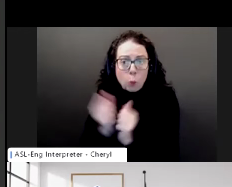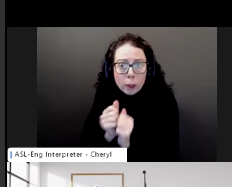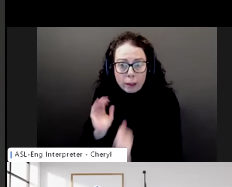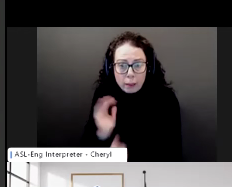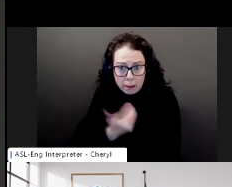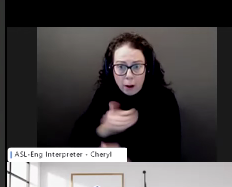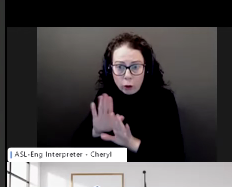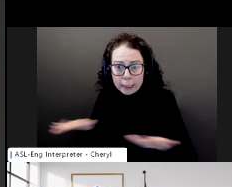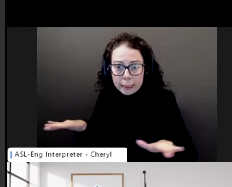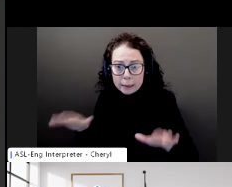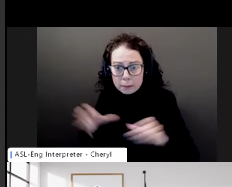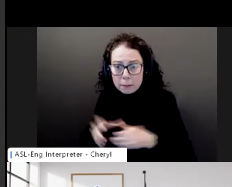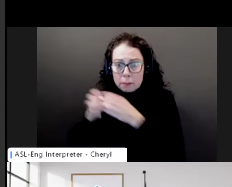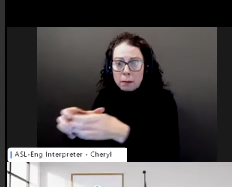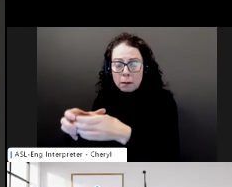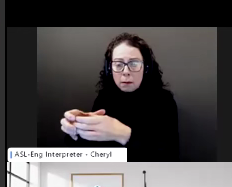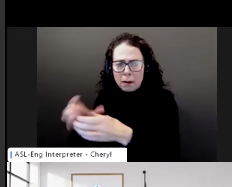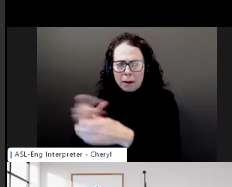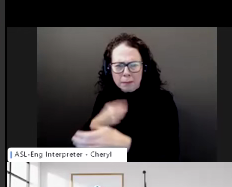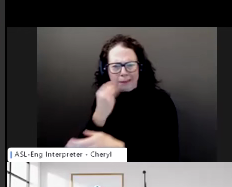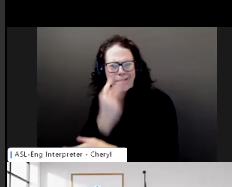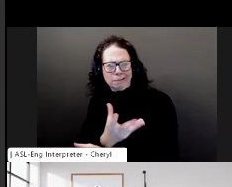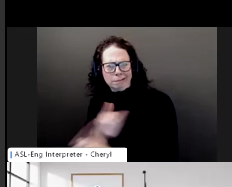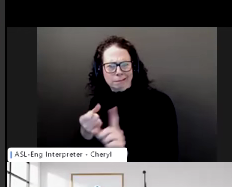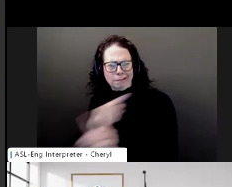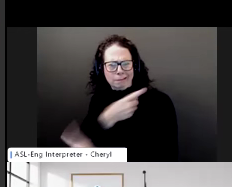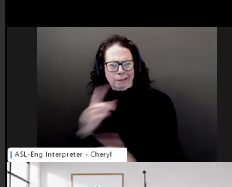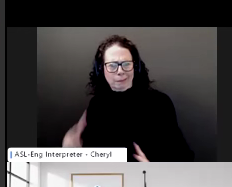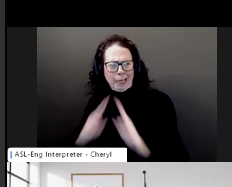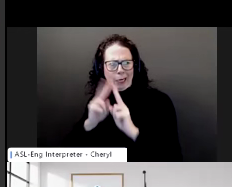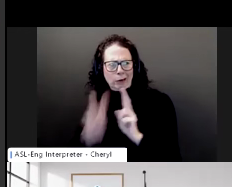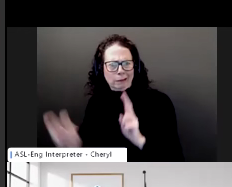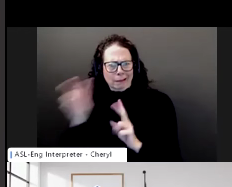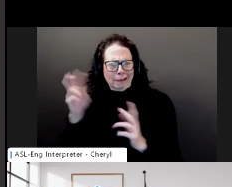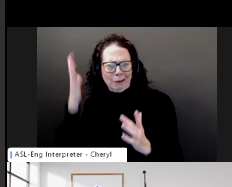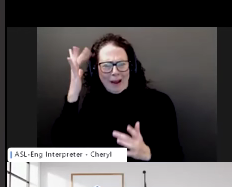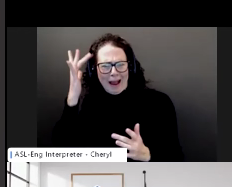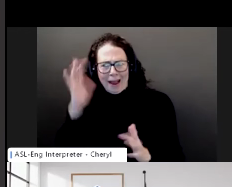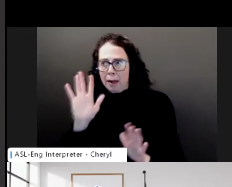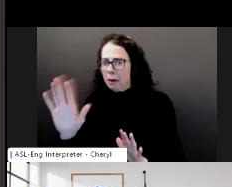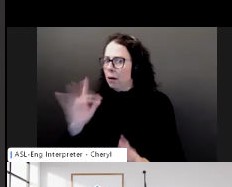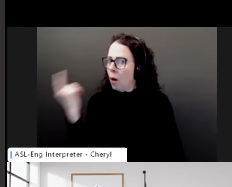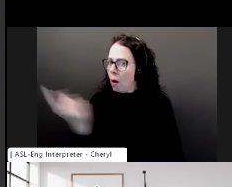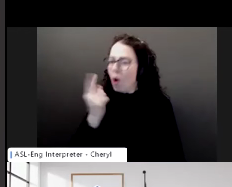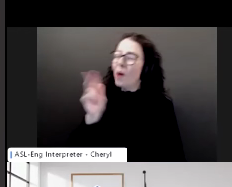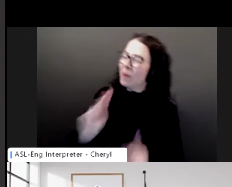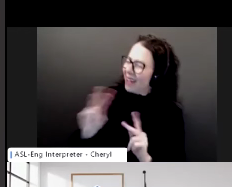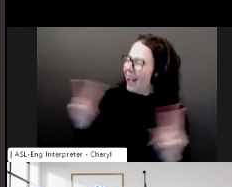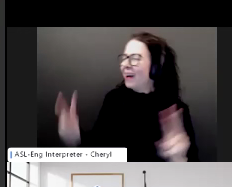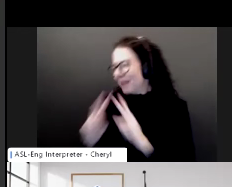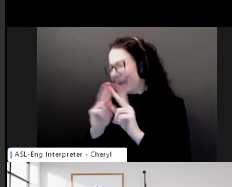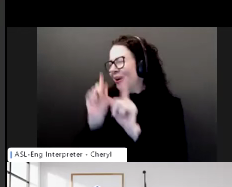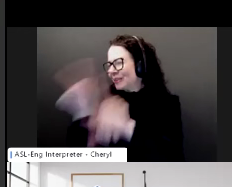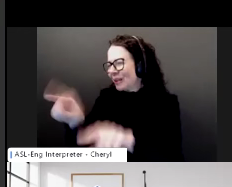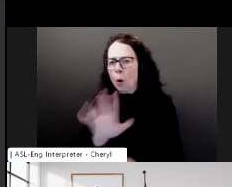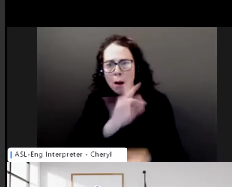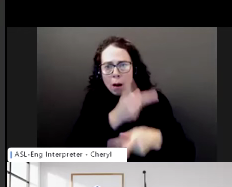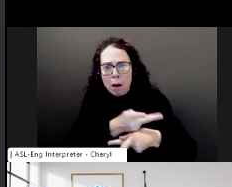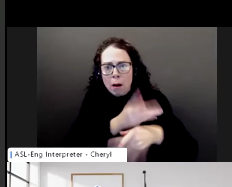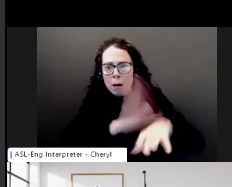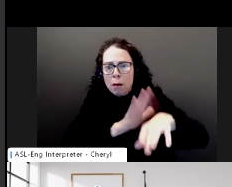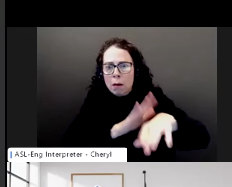first things you hear when you tell people that you're going to Paris is they say, watch out for pickpockets. So